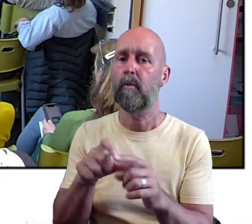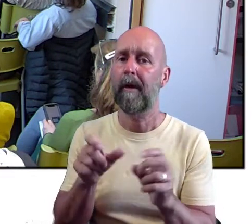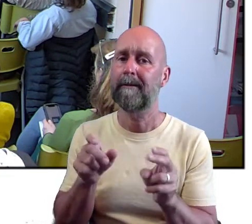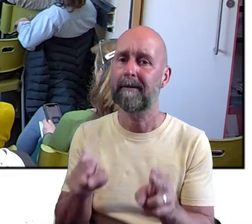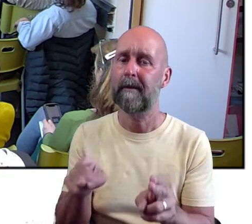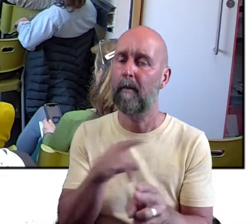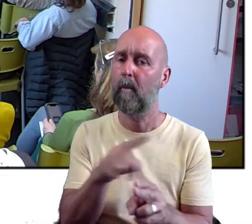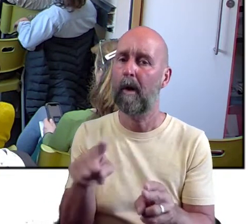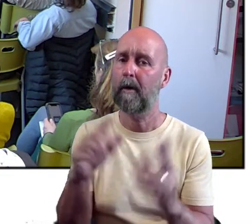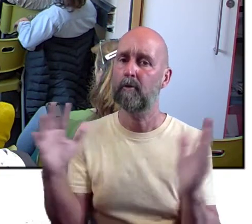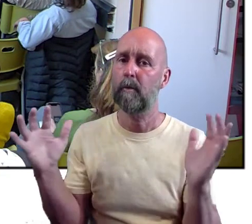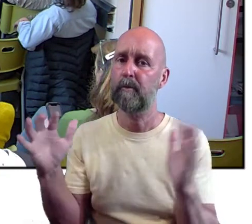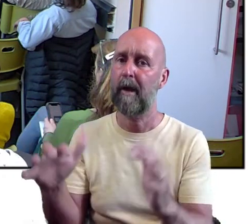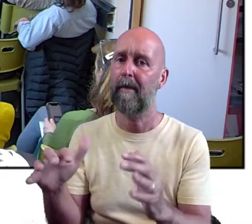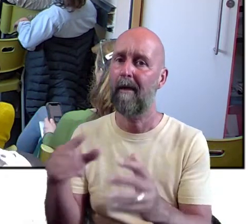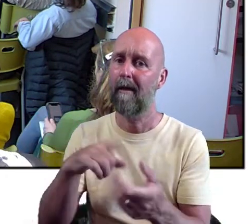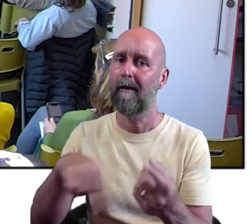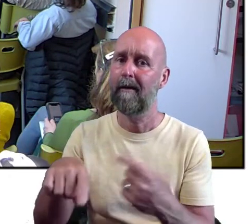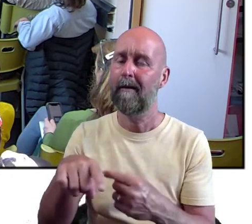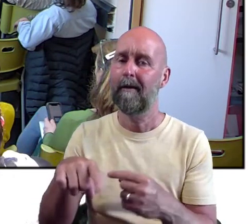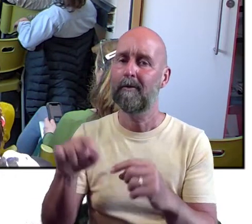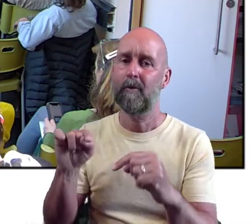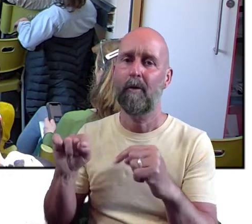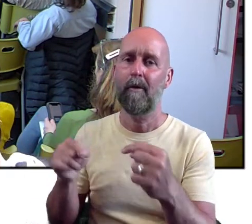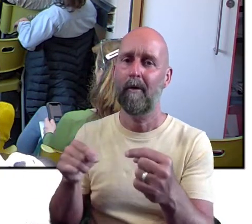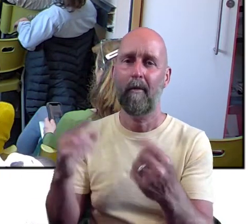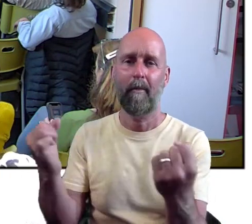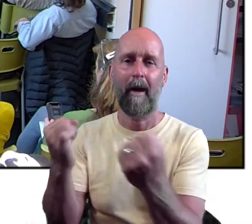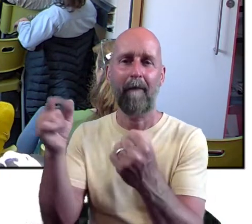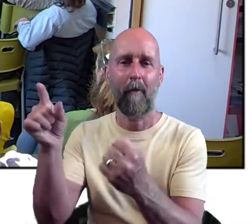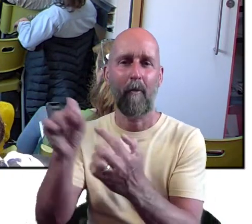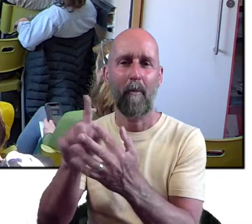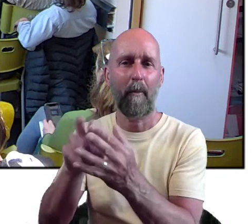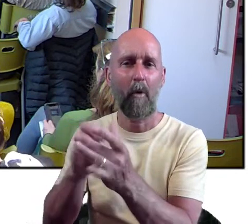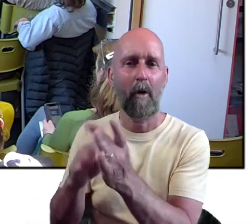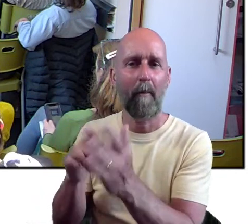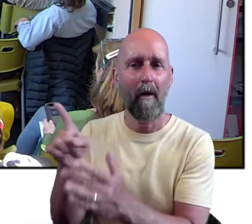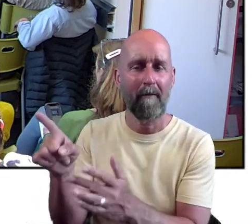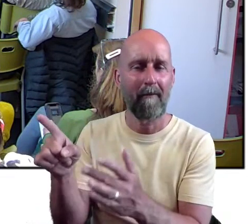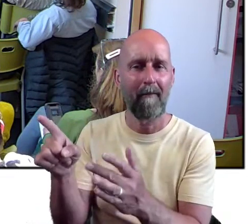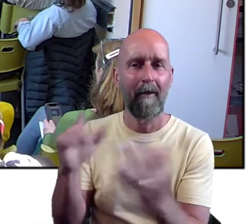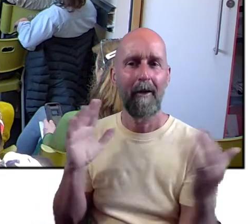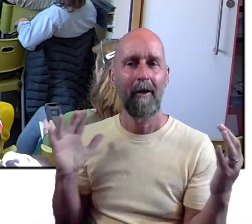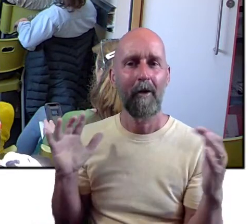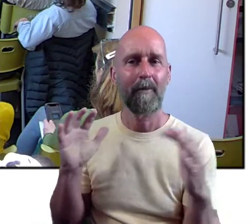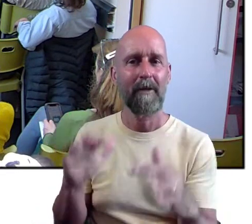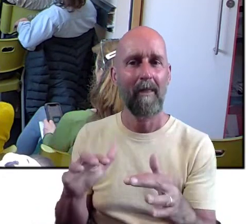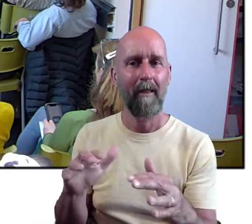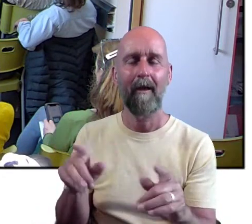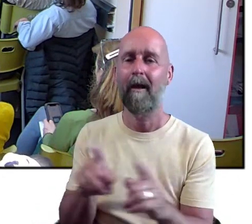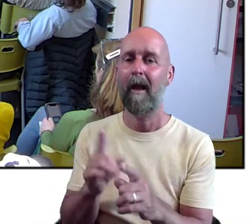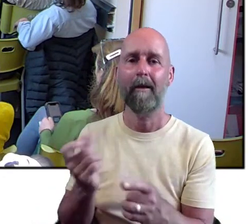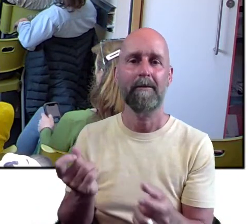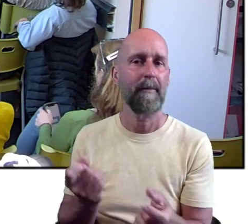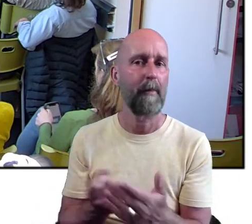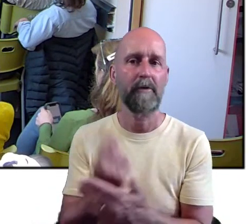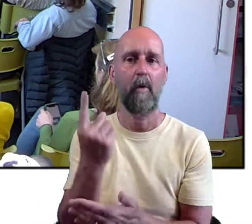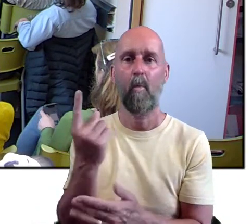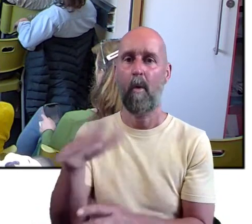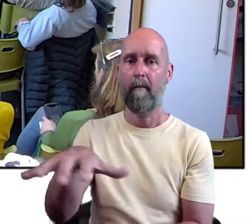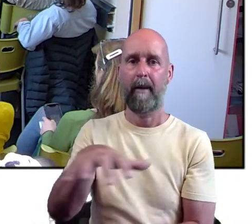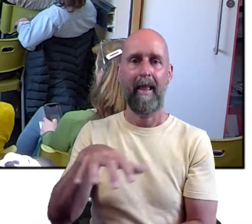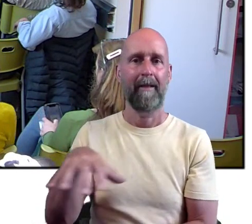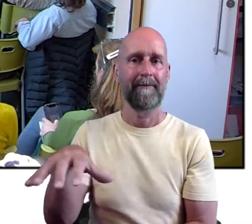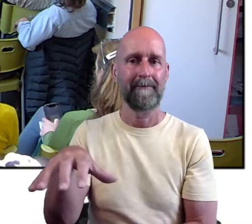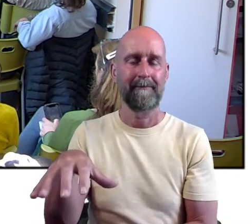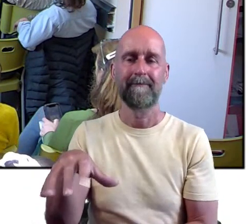with other players to like battle powerful Pokemon. And so this idea of actually coming together almost like spontaneously in one place and then having